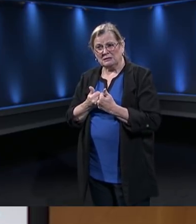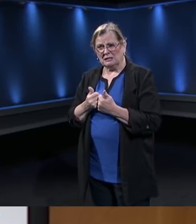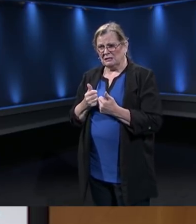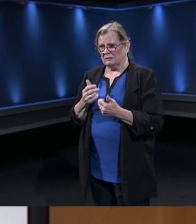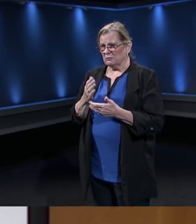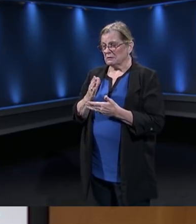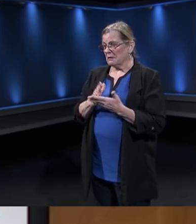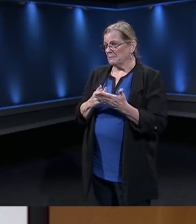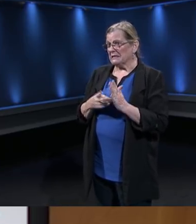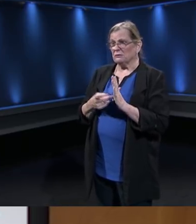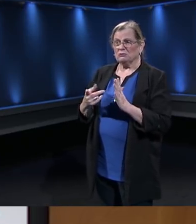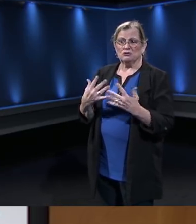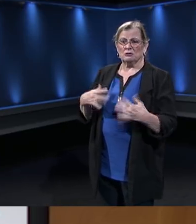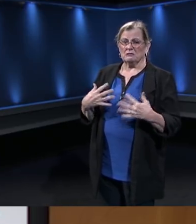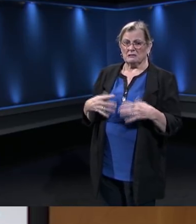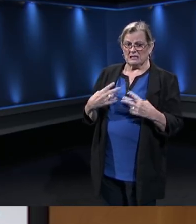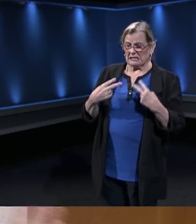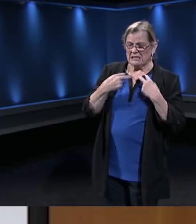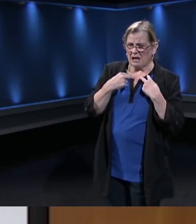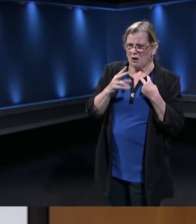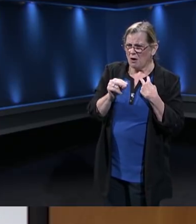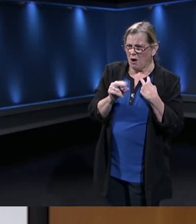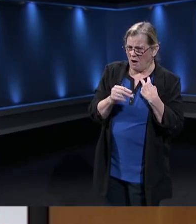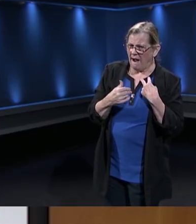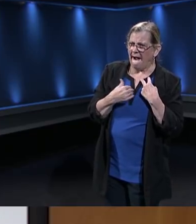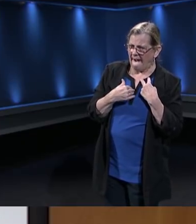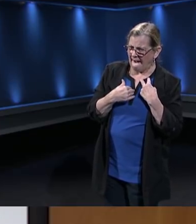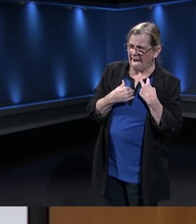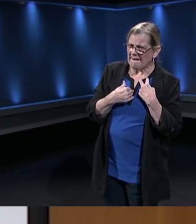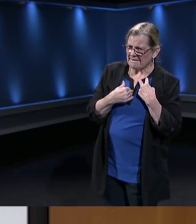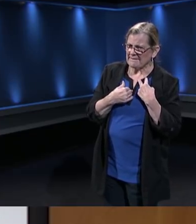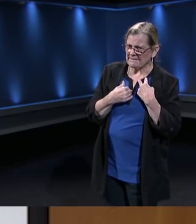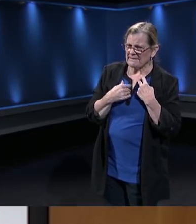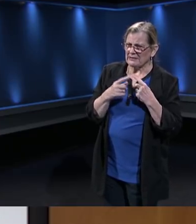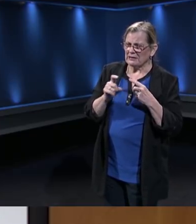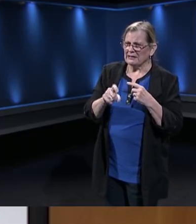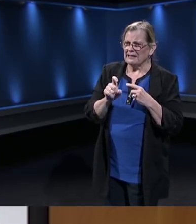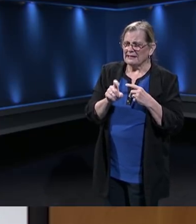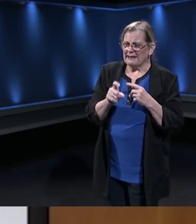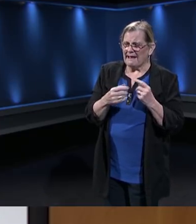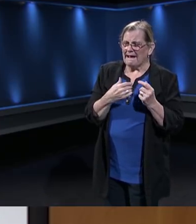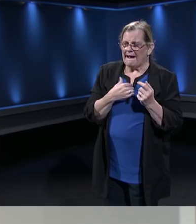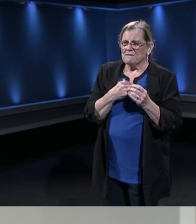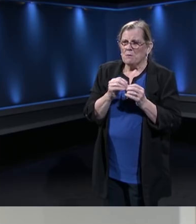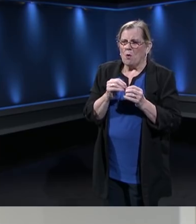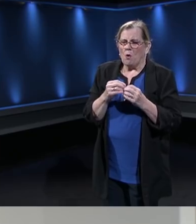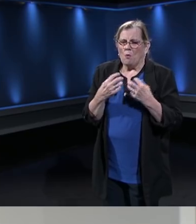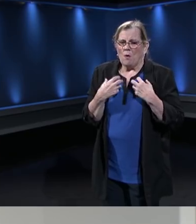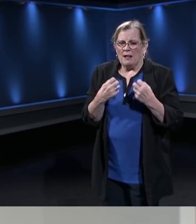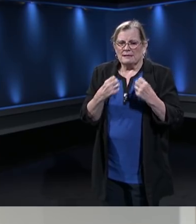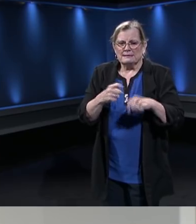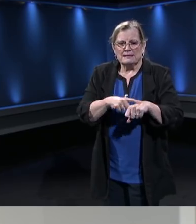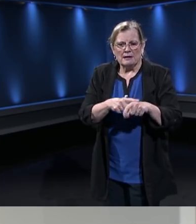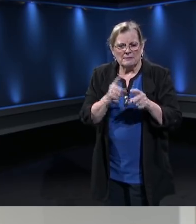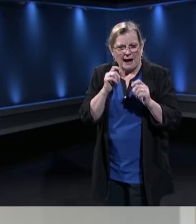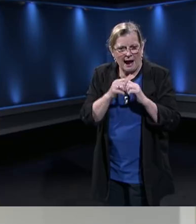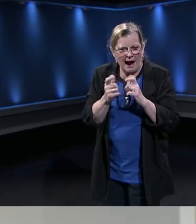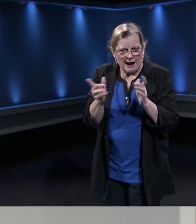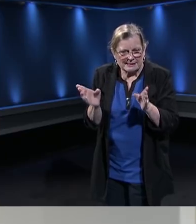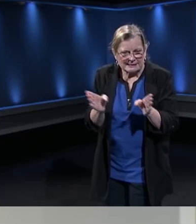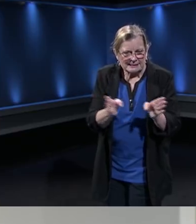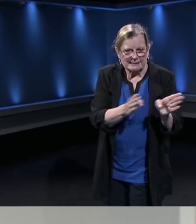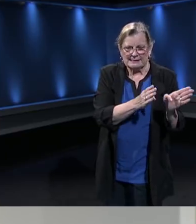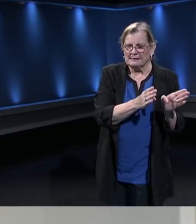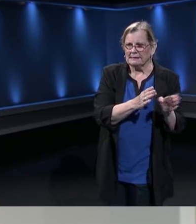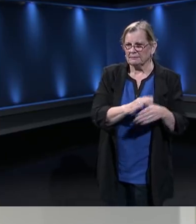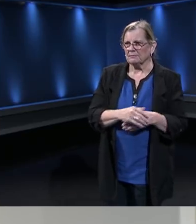that place on the spectrum. There are ways to become more well over time. And you know, Bethany, and I want Fairfax County Public Schools